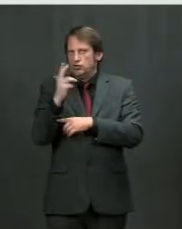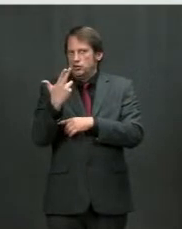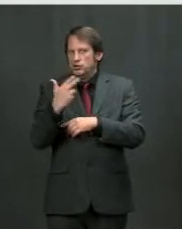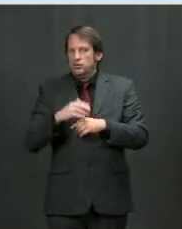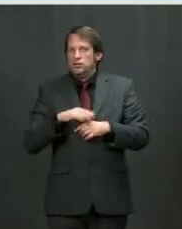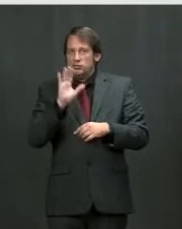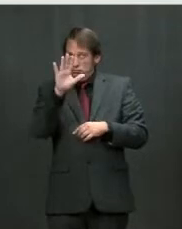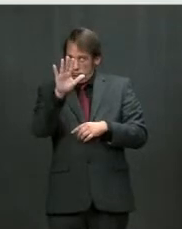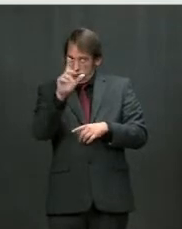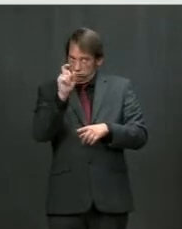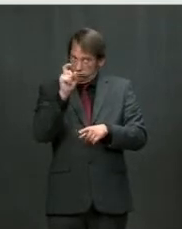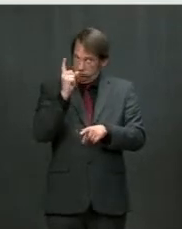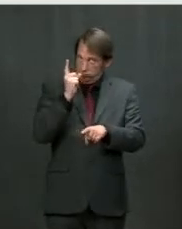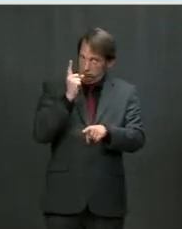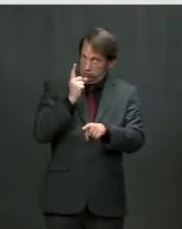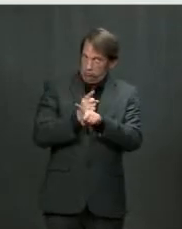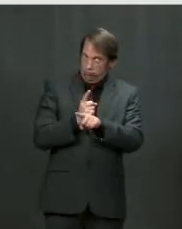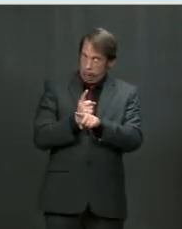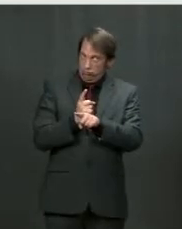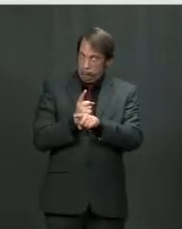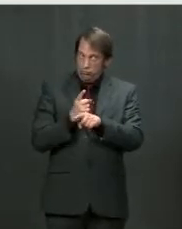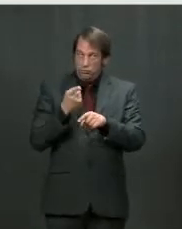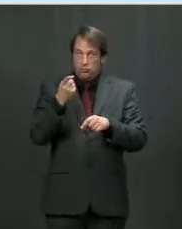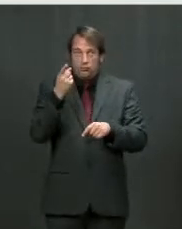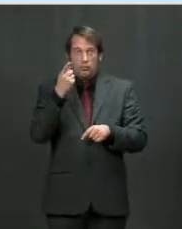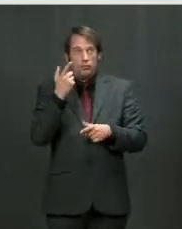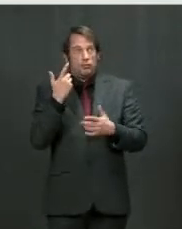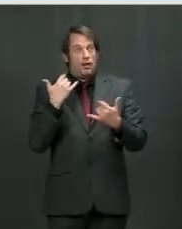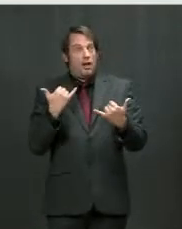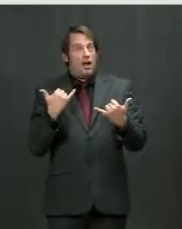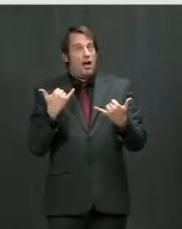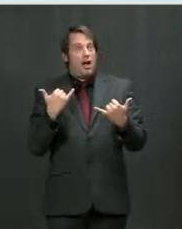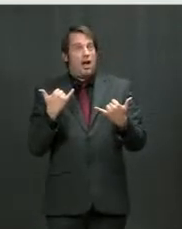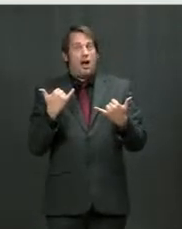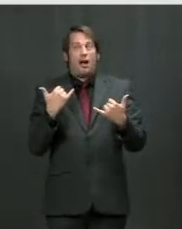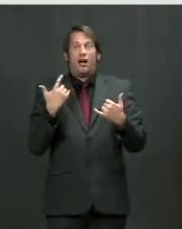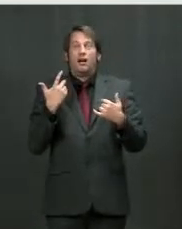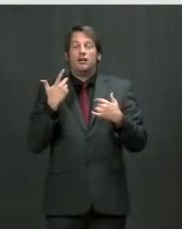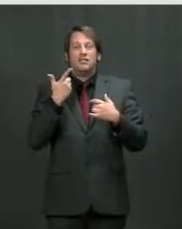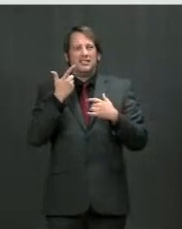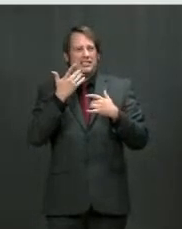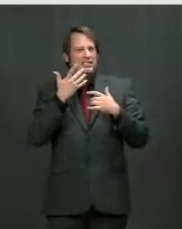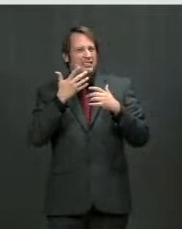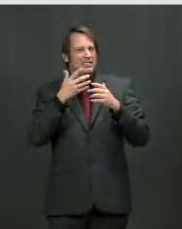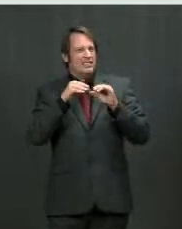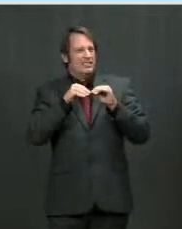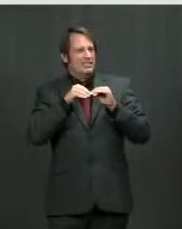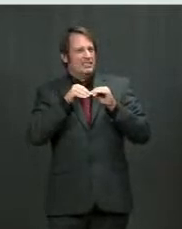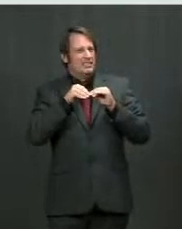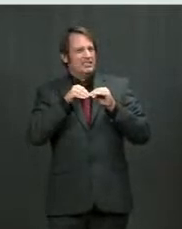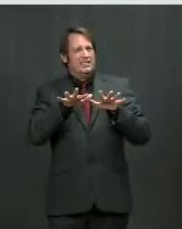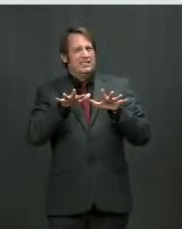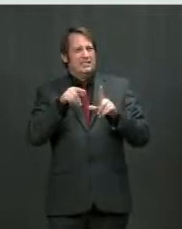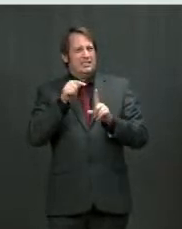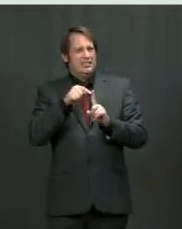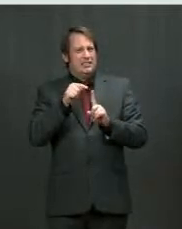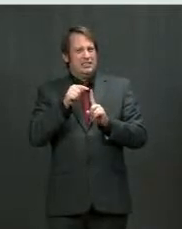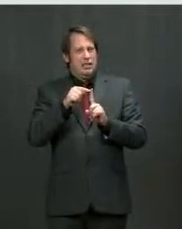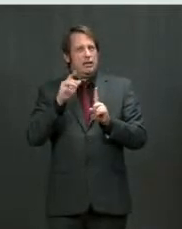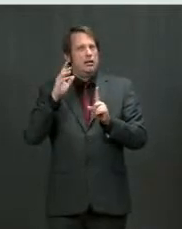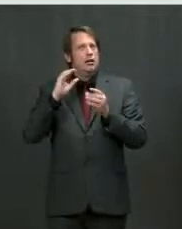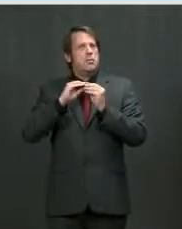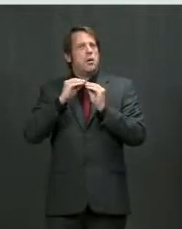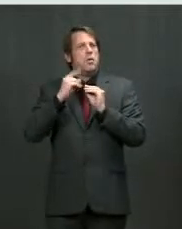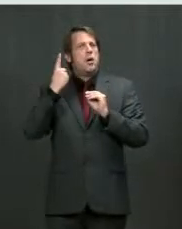overriding or even the sole factor in determining state by state allocation is still population? And I guess